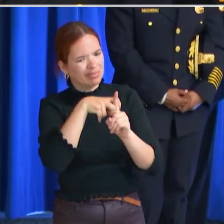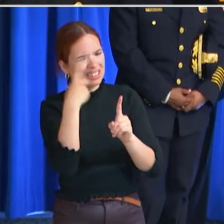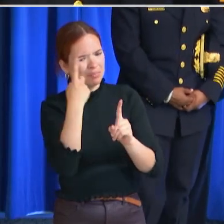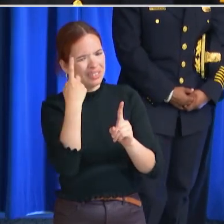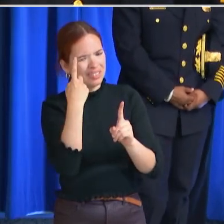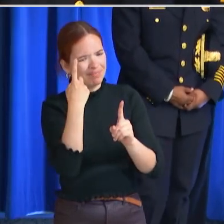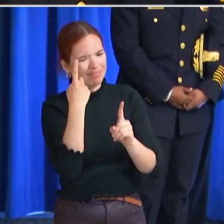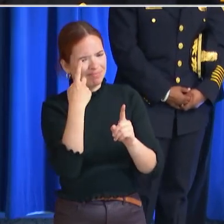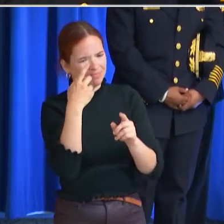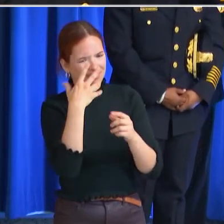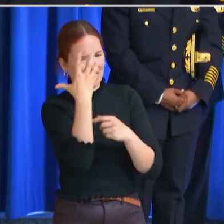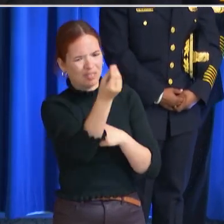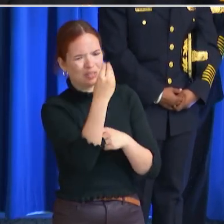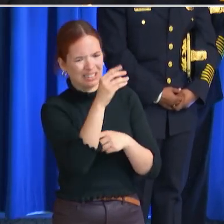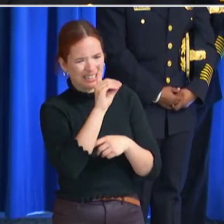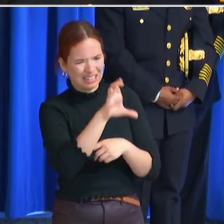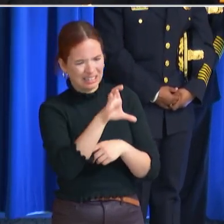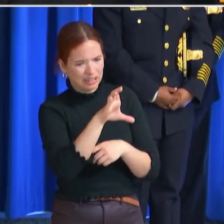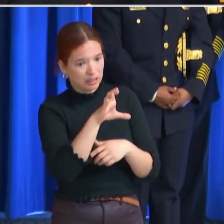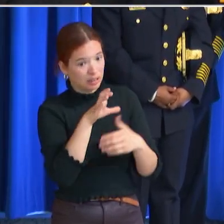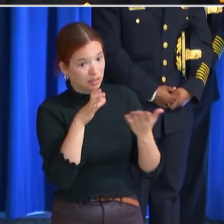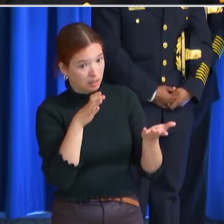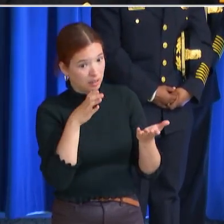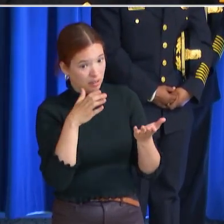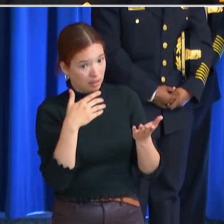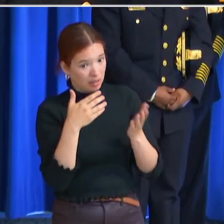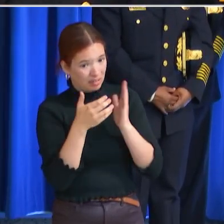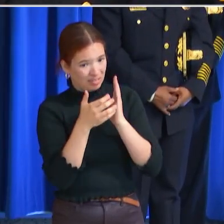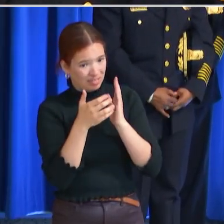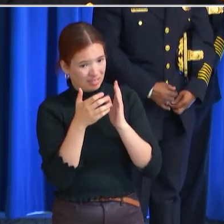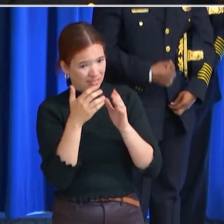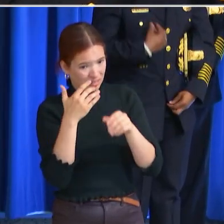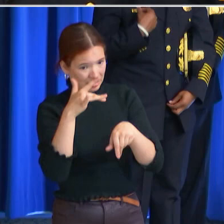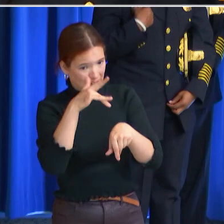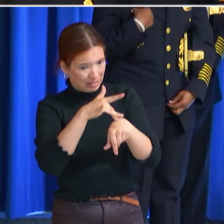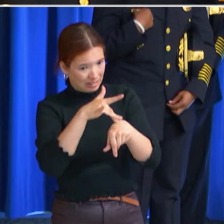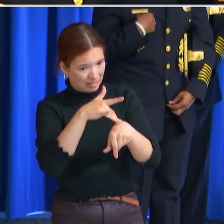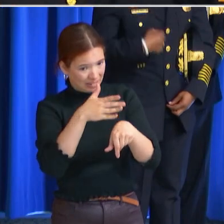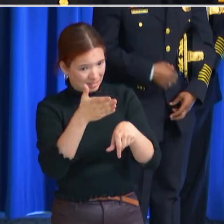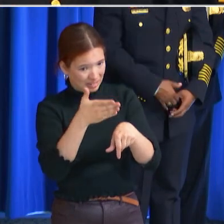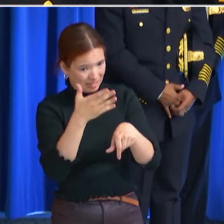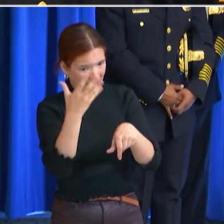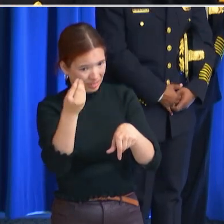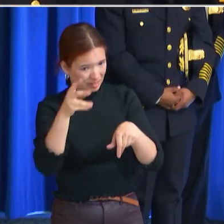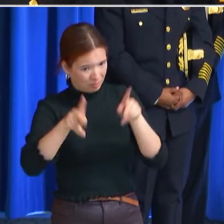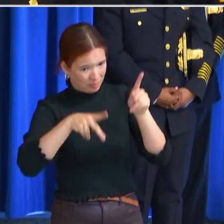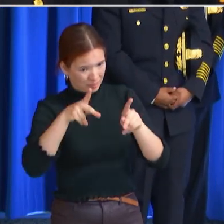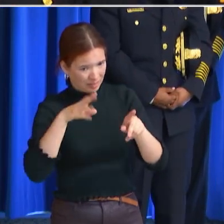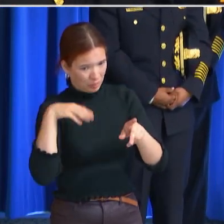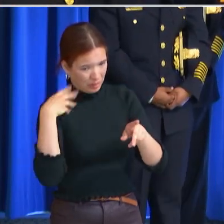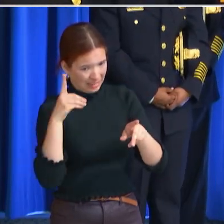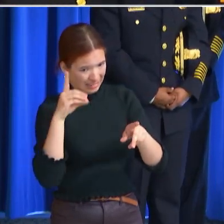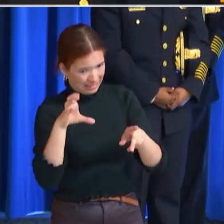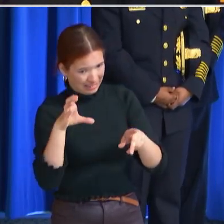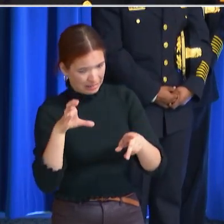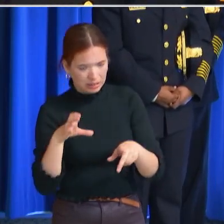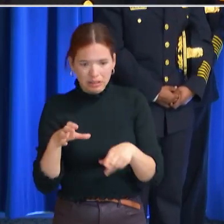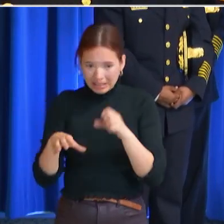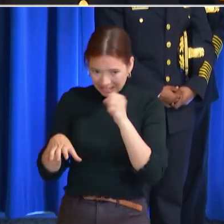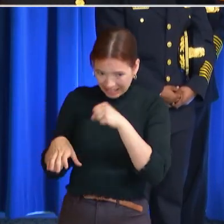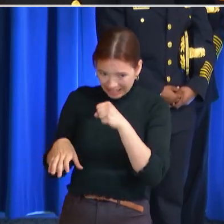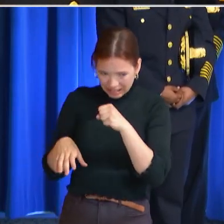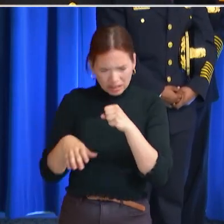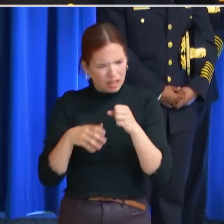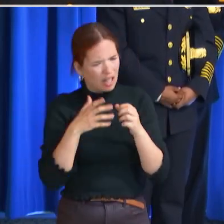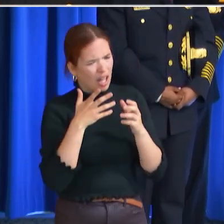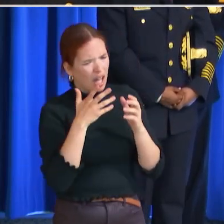there is. Of course there is. How closely will you be looking at that? Very closely. What are the criteria